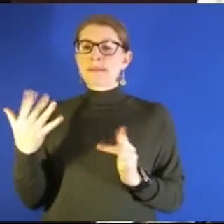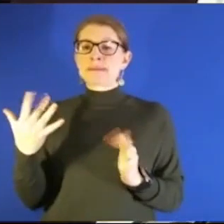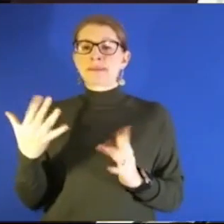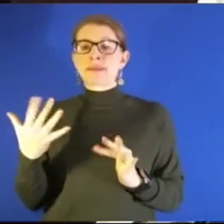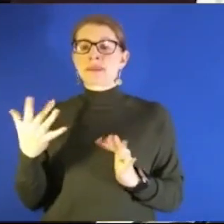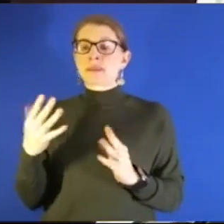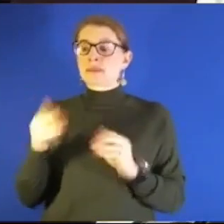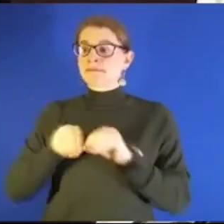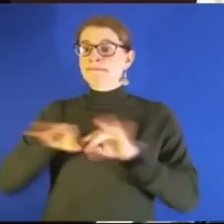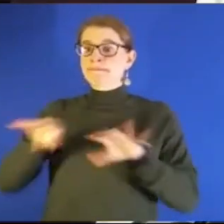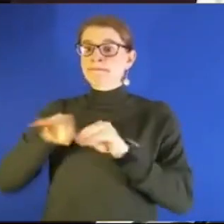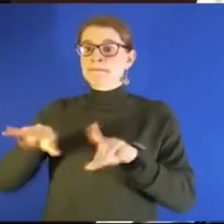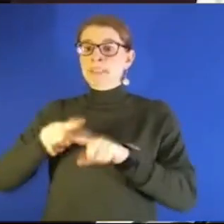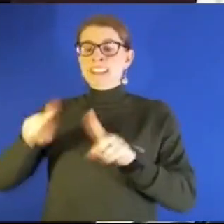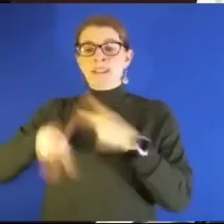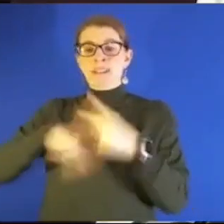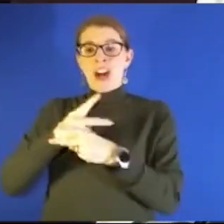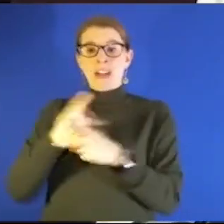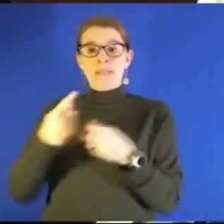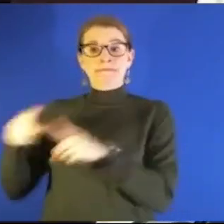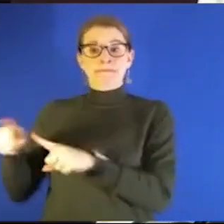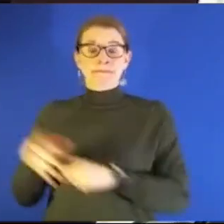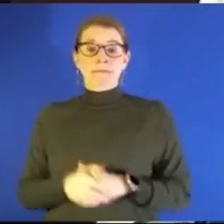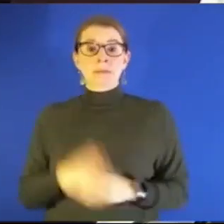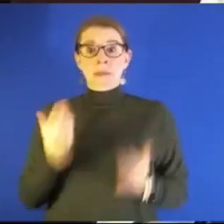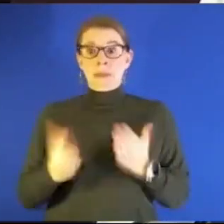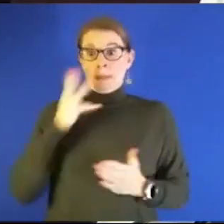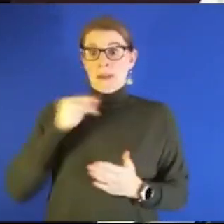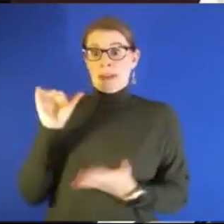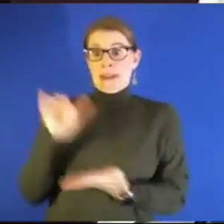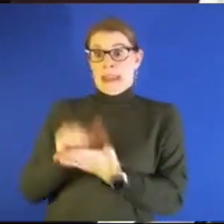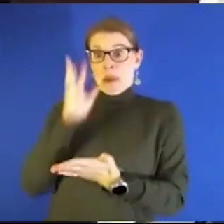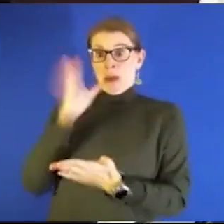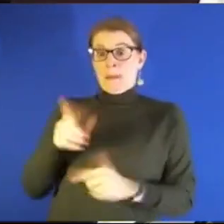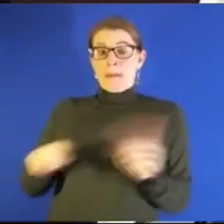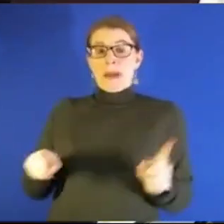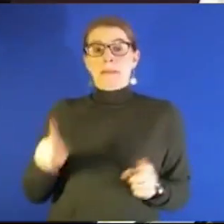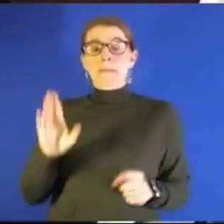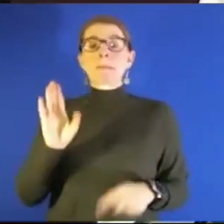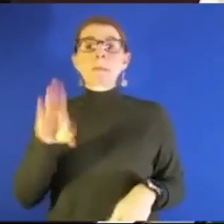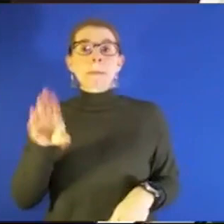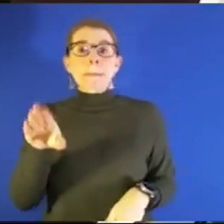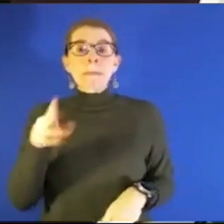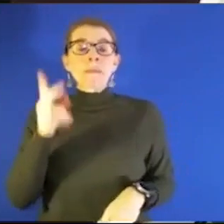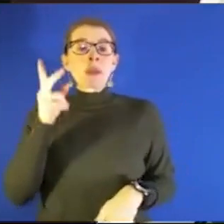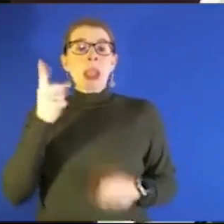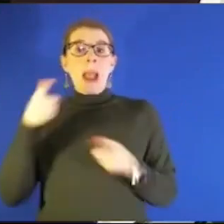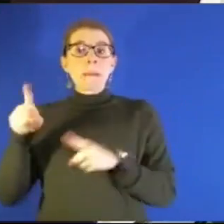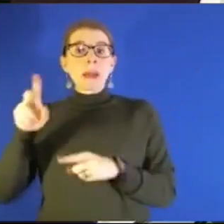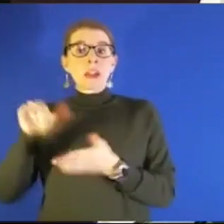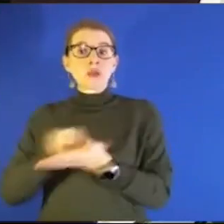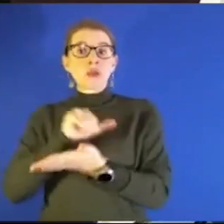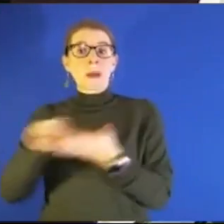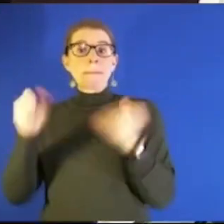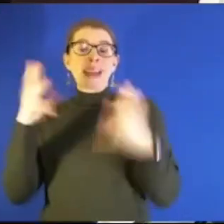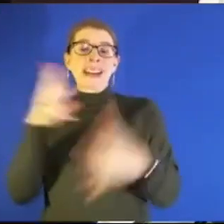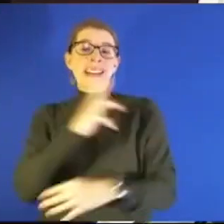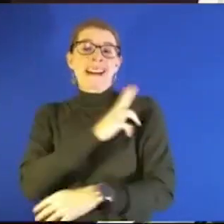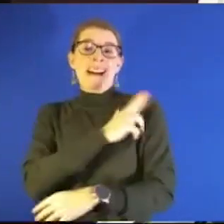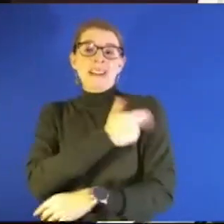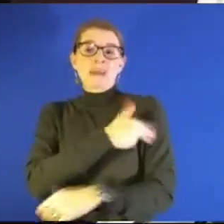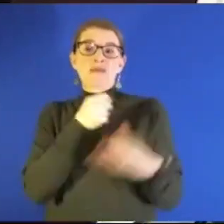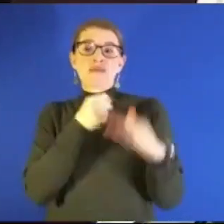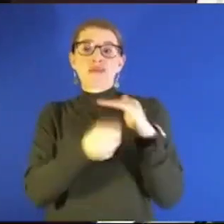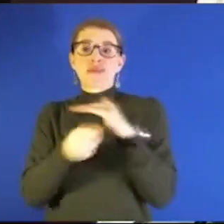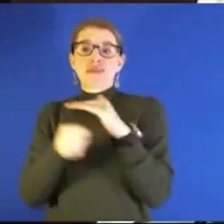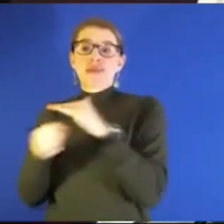different variants. So it maybe we'll experience that, but just to say, what we're seeing in New York is still a lot of hospitalizations.